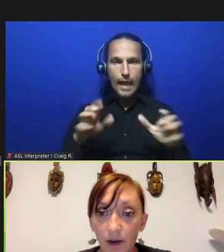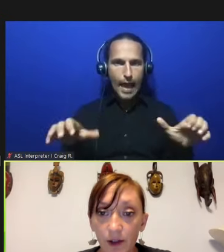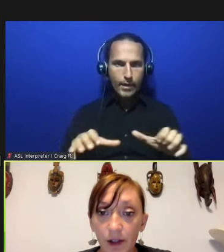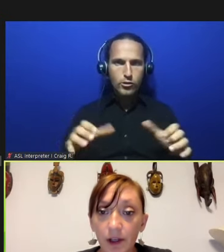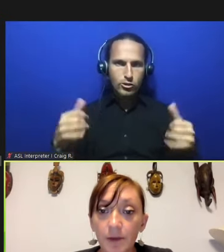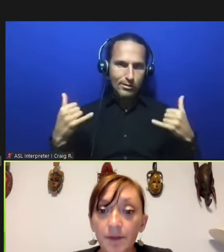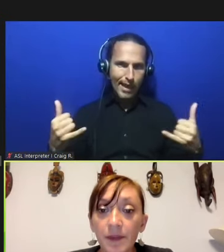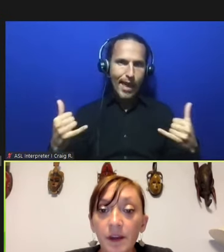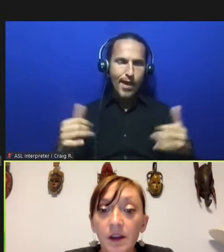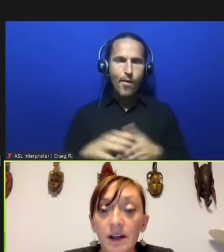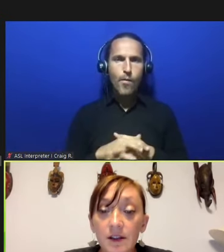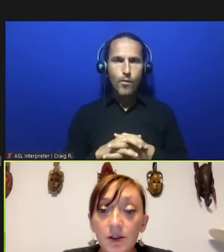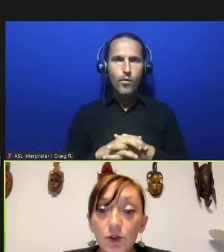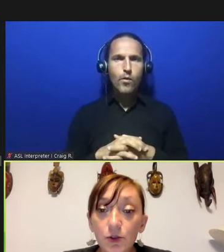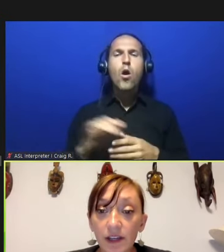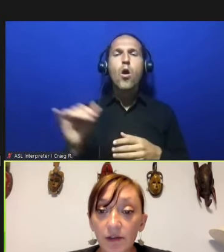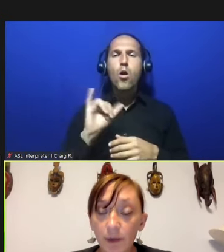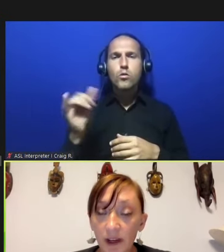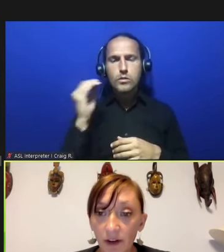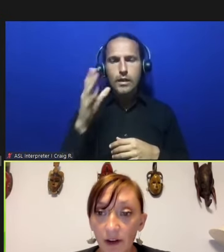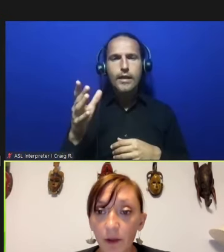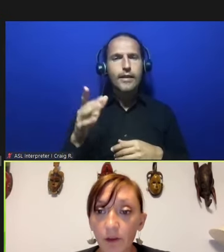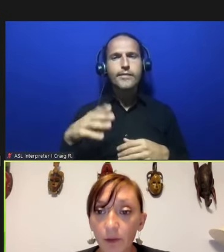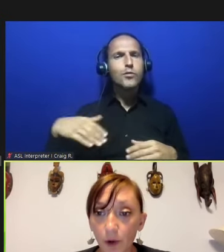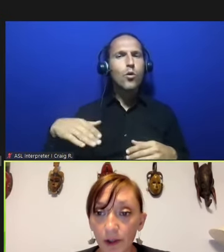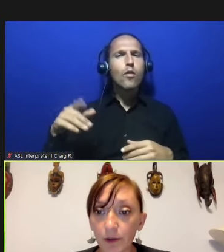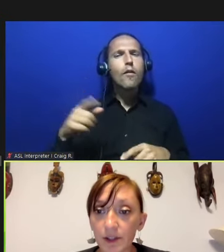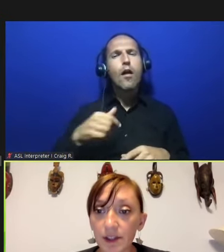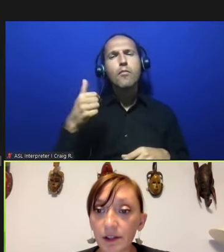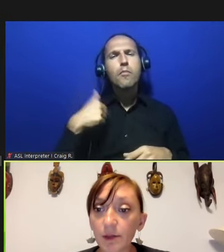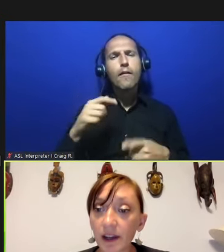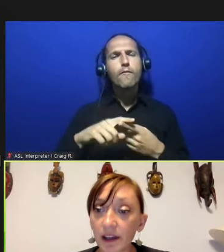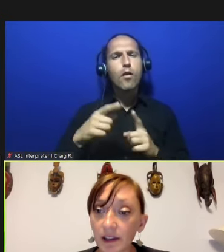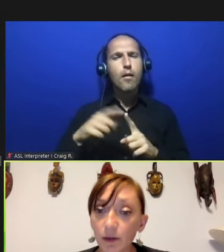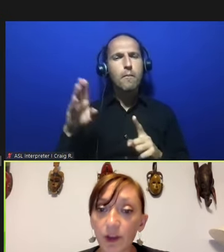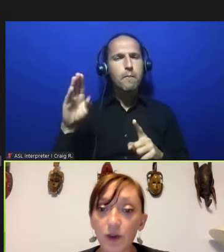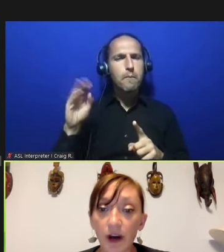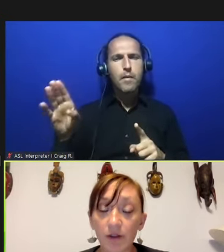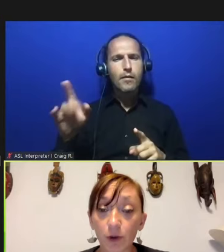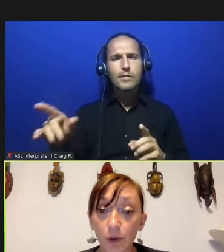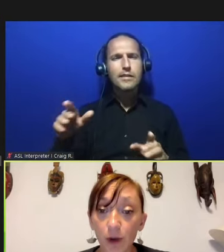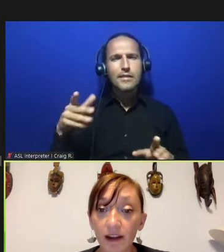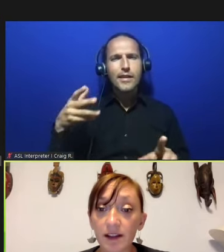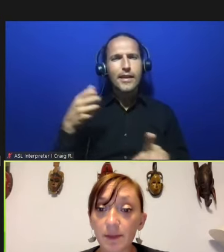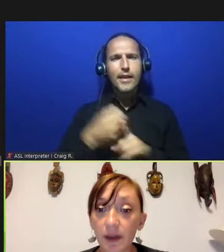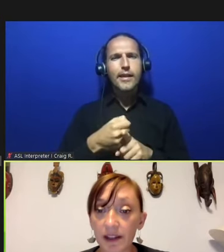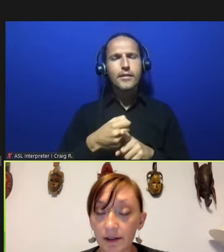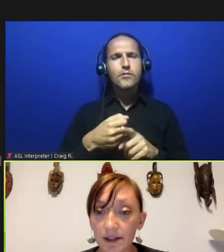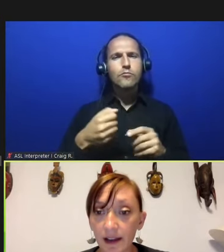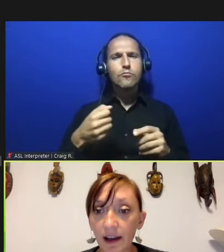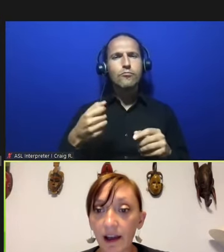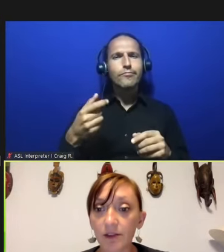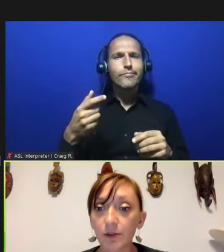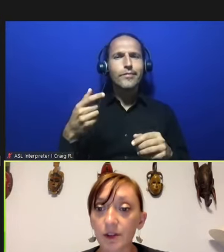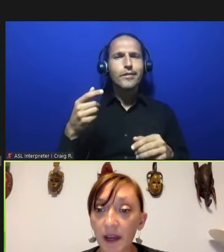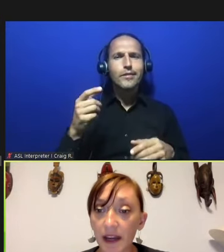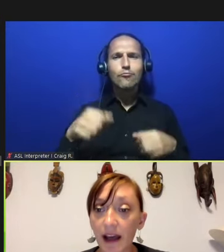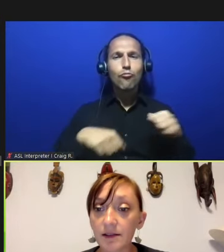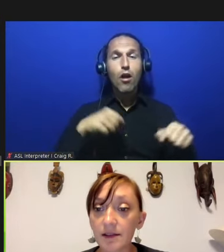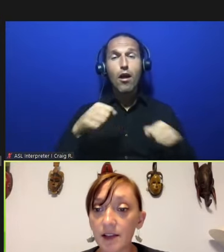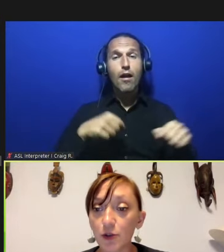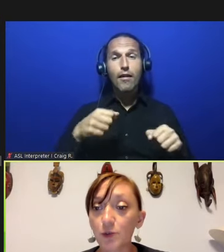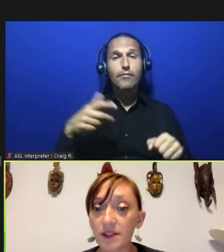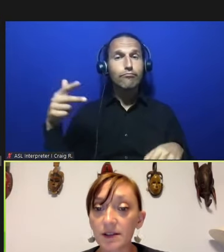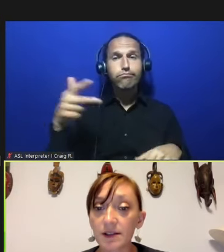now. It is also too late for my friend, Bob Bowen, who was killed by a hit and run driver while riding his bike down 2nd Avenue in the